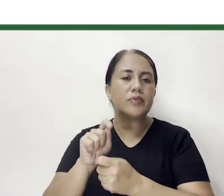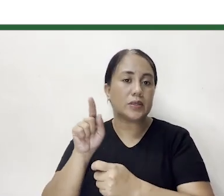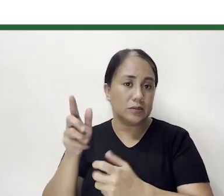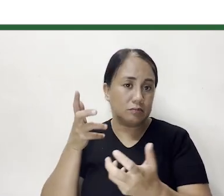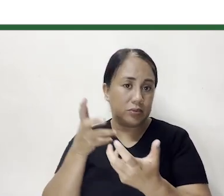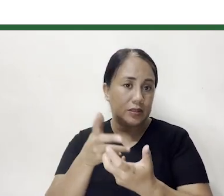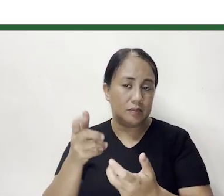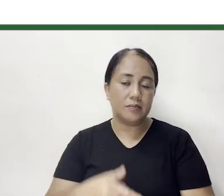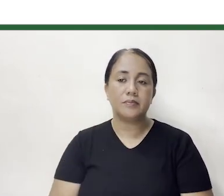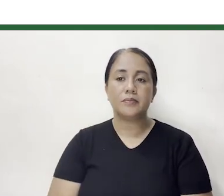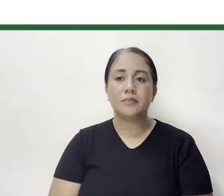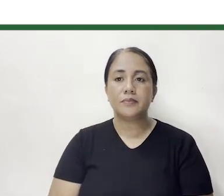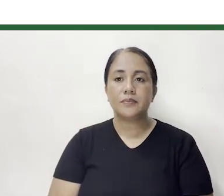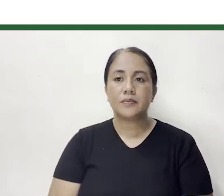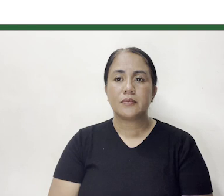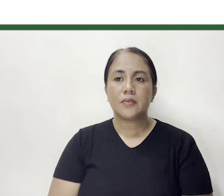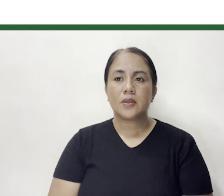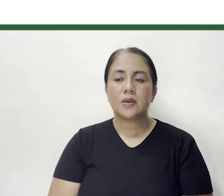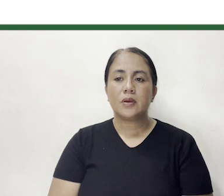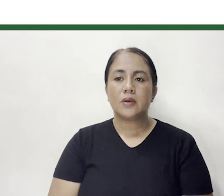be specific to them.